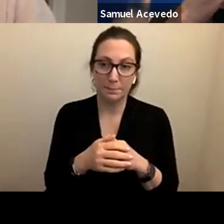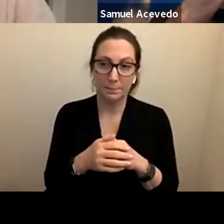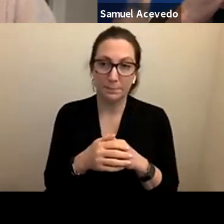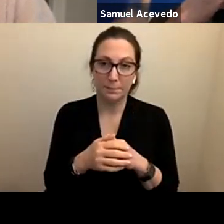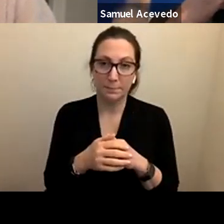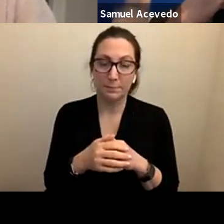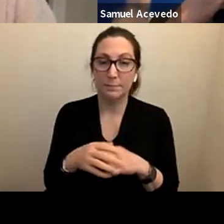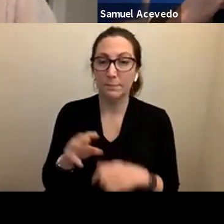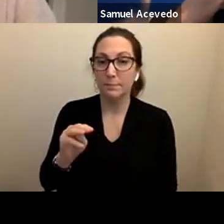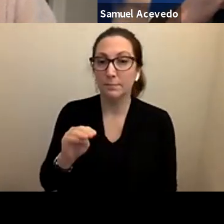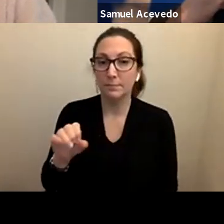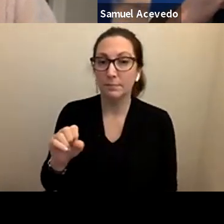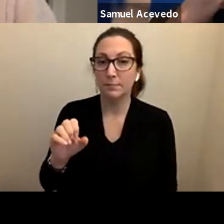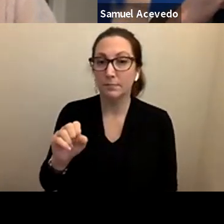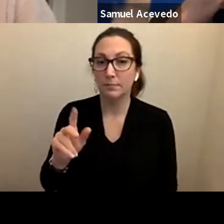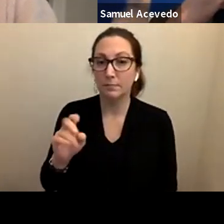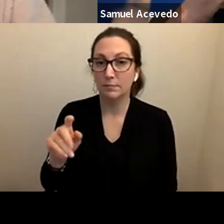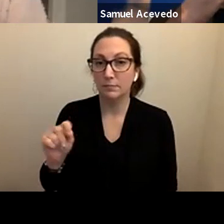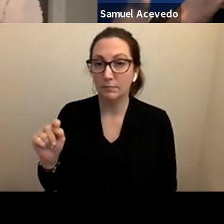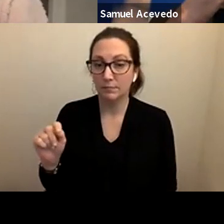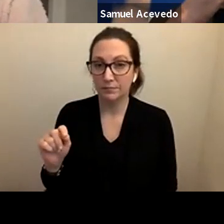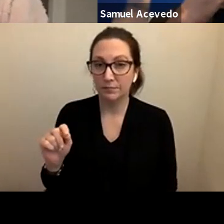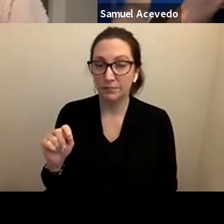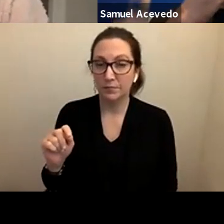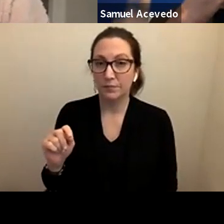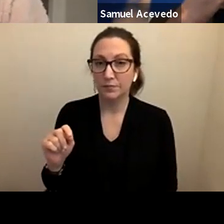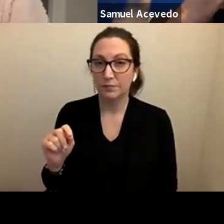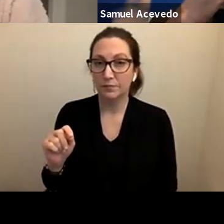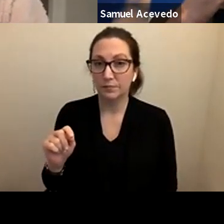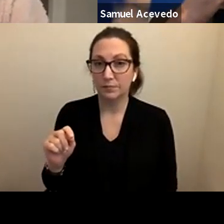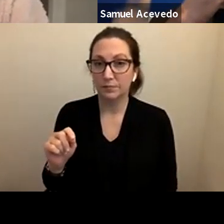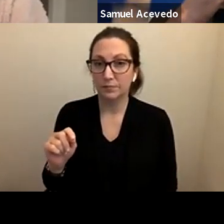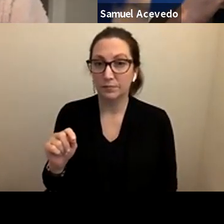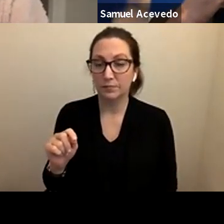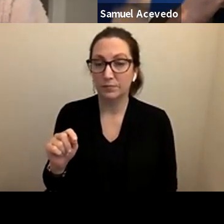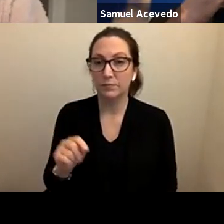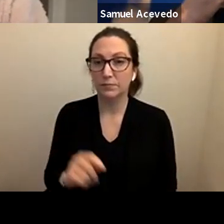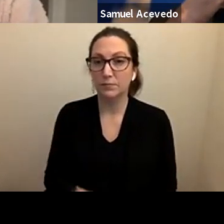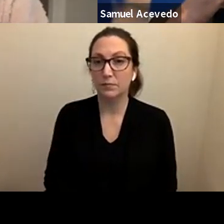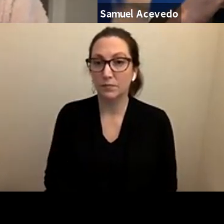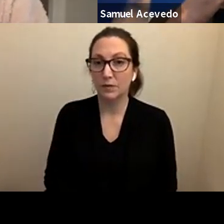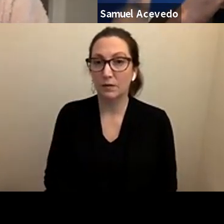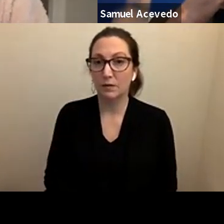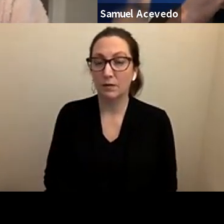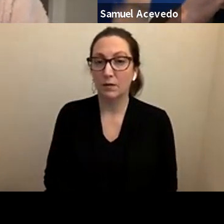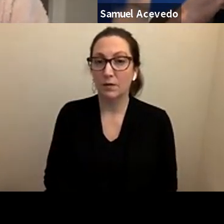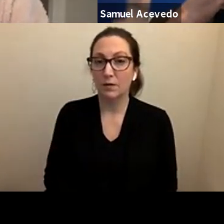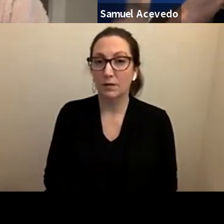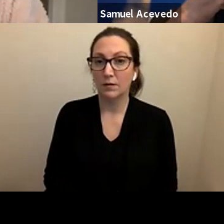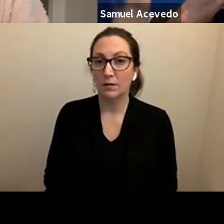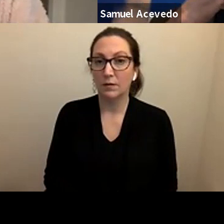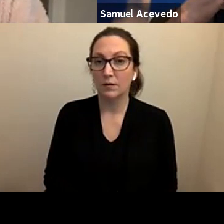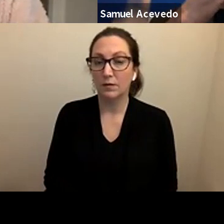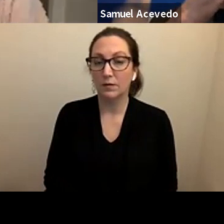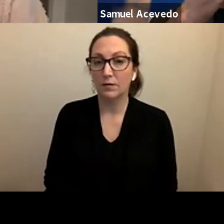Can I ask a question that maybe might, that we can add to that as we have the conversation about assessments? That I imagine